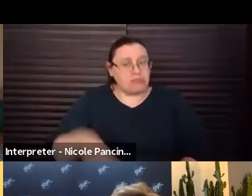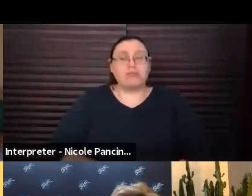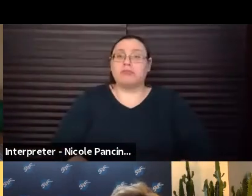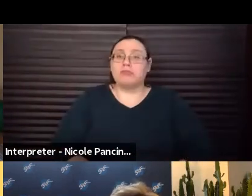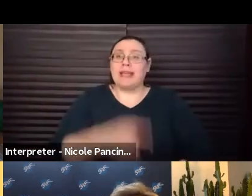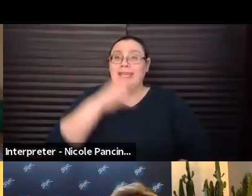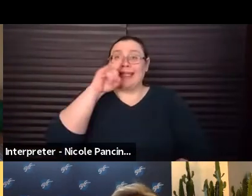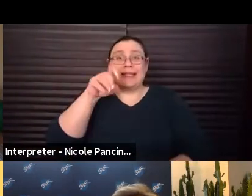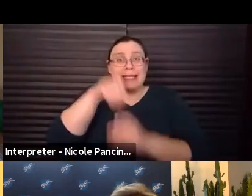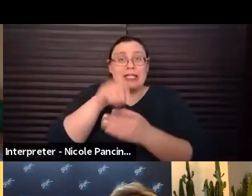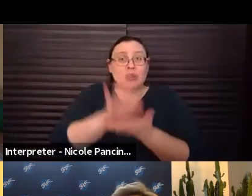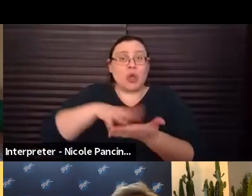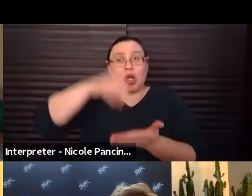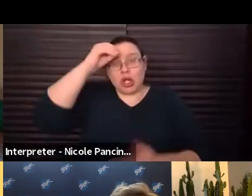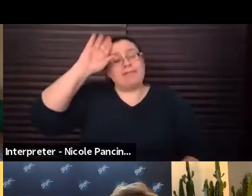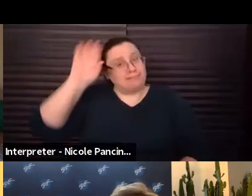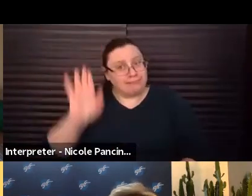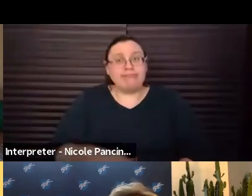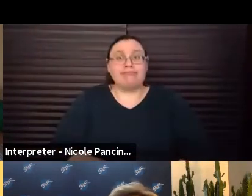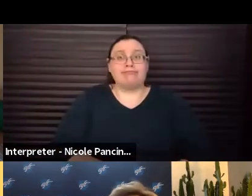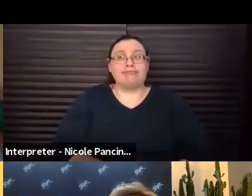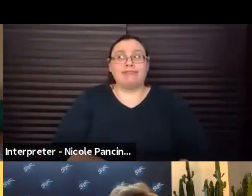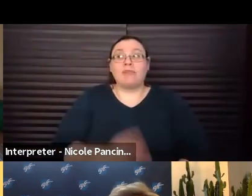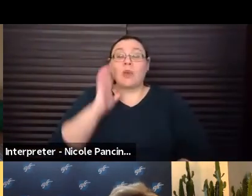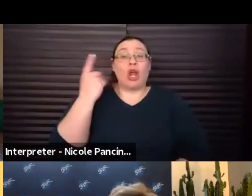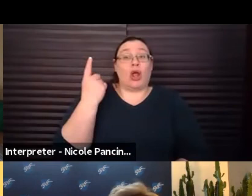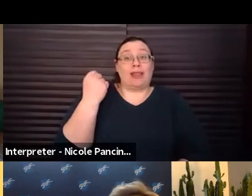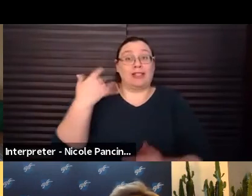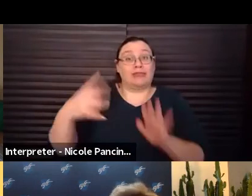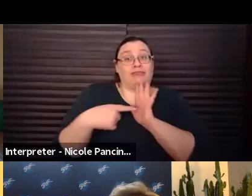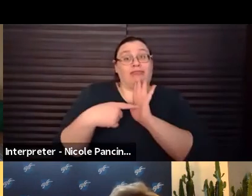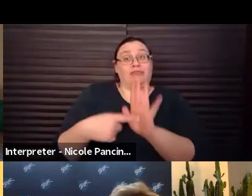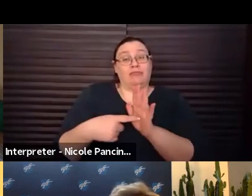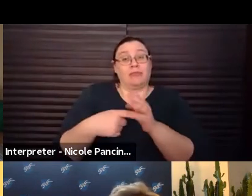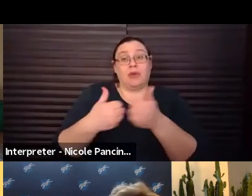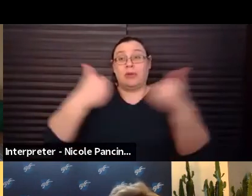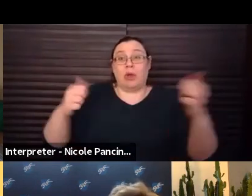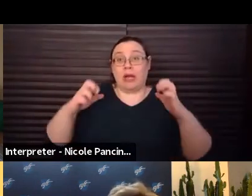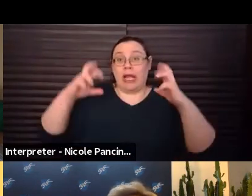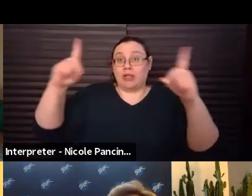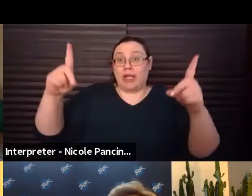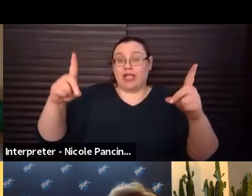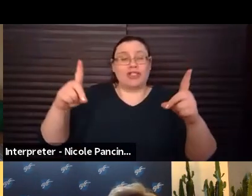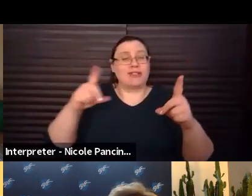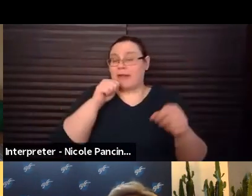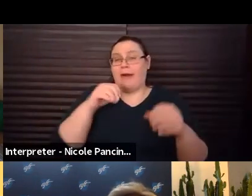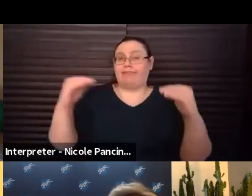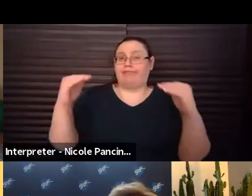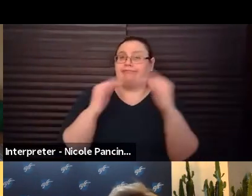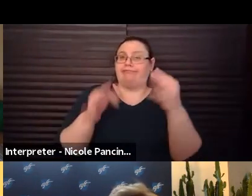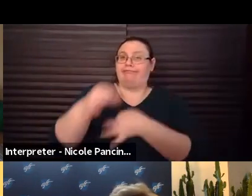in-school learning. We know that this last year has shown that remote education is not an adequate substitute, but we need